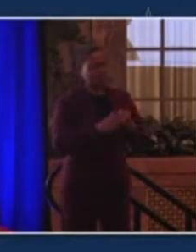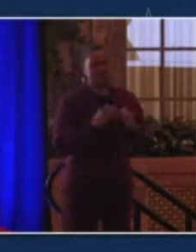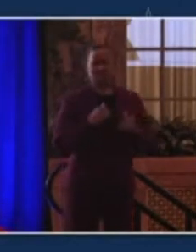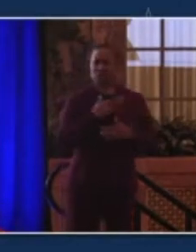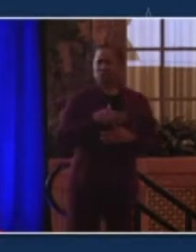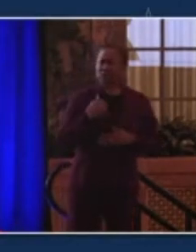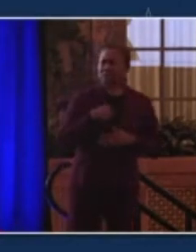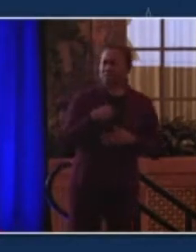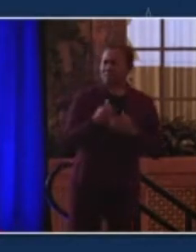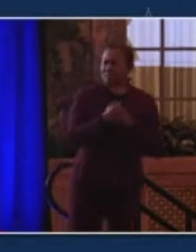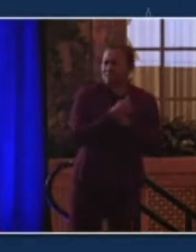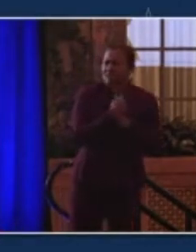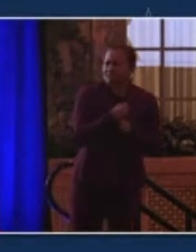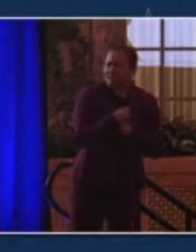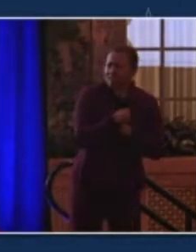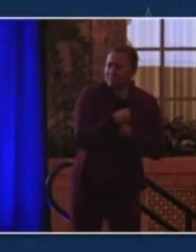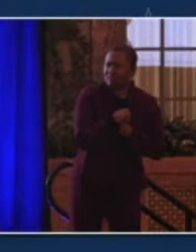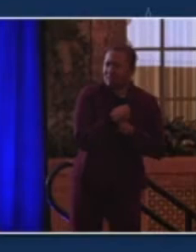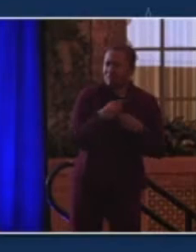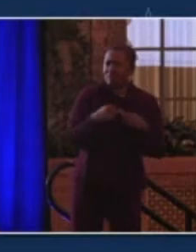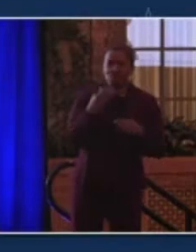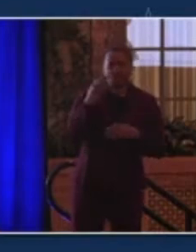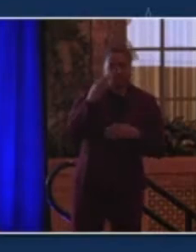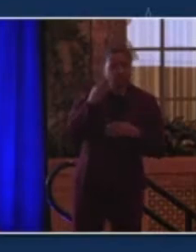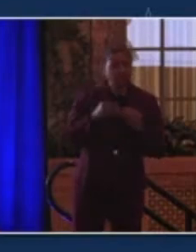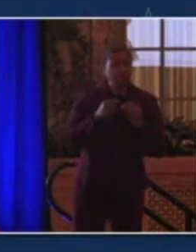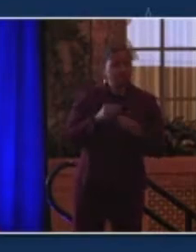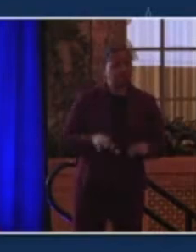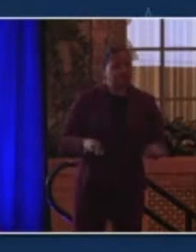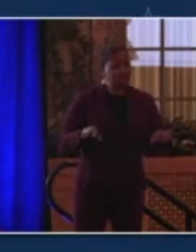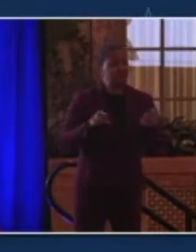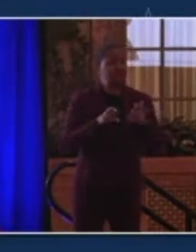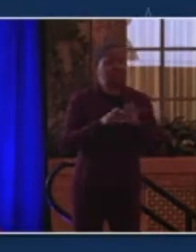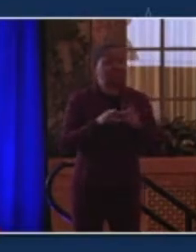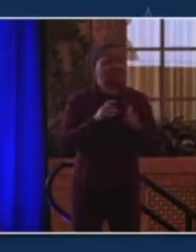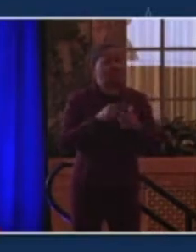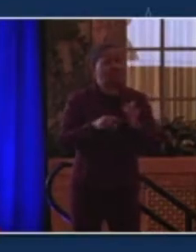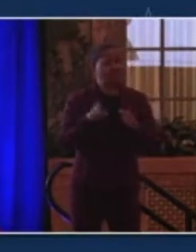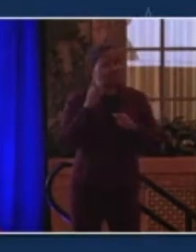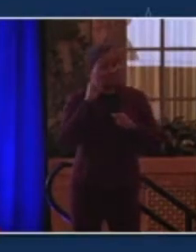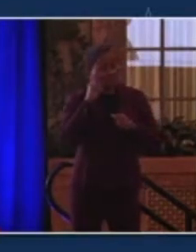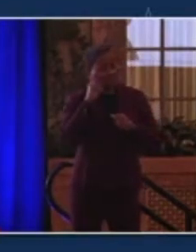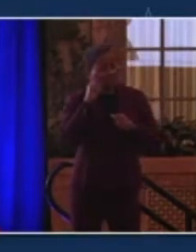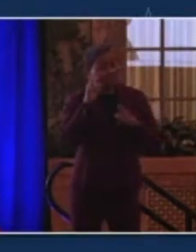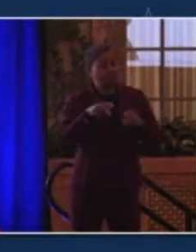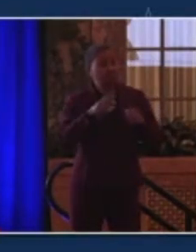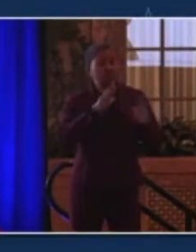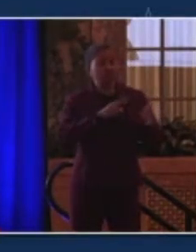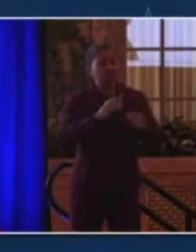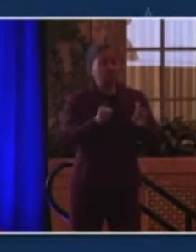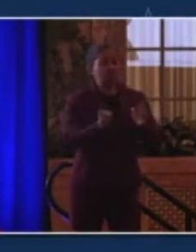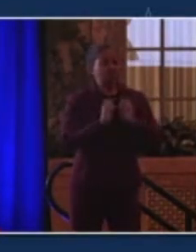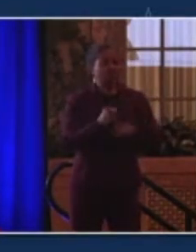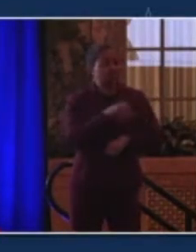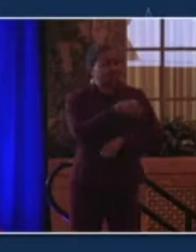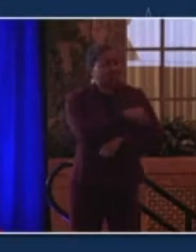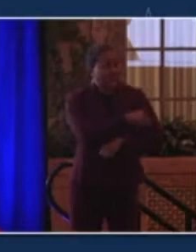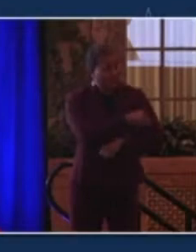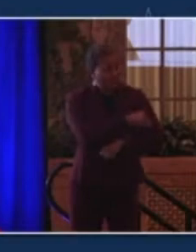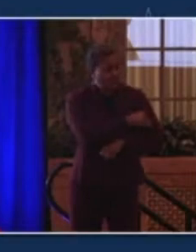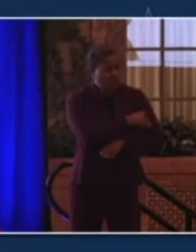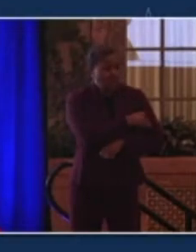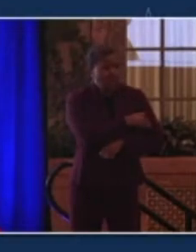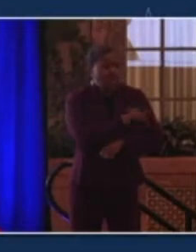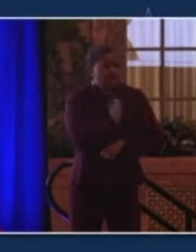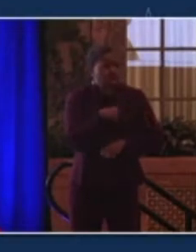Somebody loves us. But you know, Tim, most importantly, you know what they thought? Somebody's ready to give us power so that we